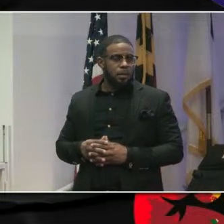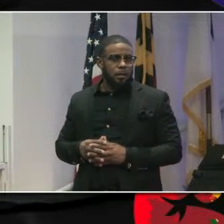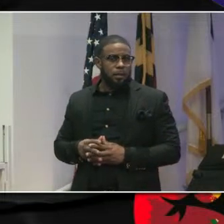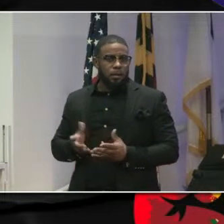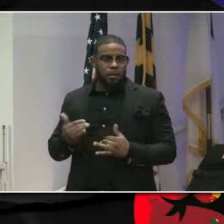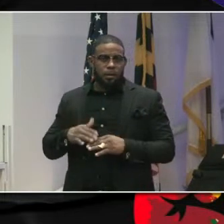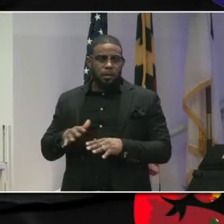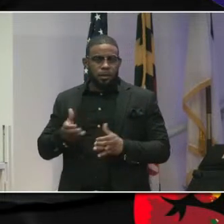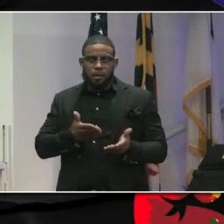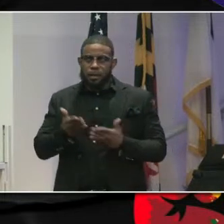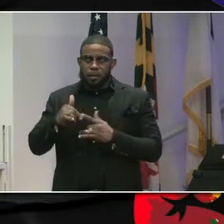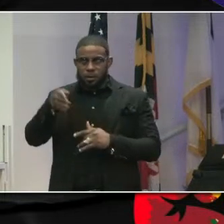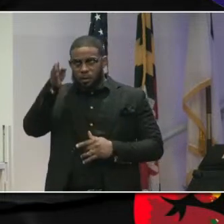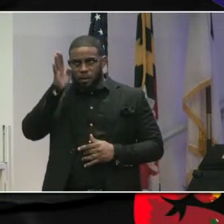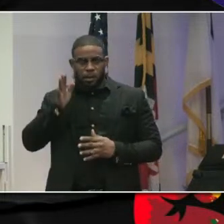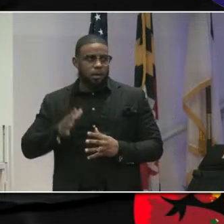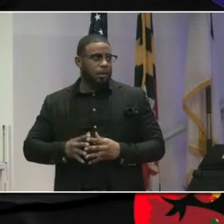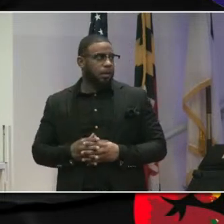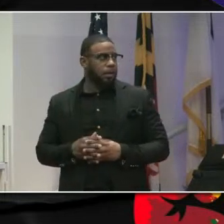Come on, take it to God.